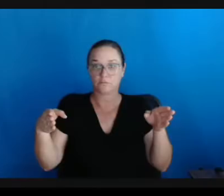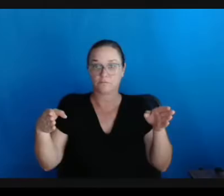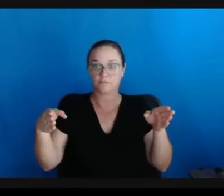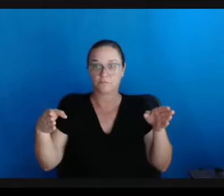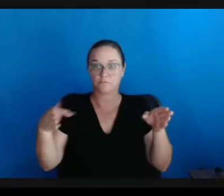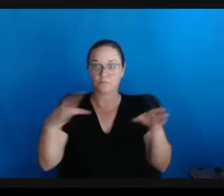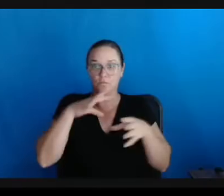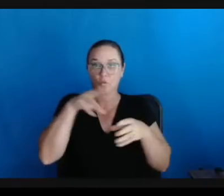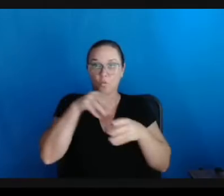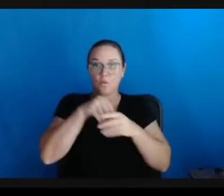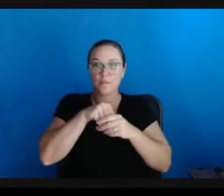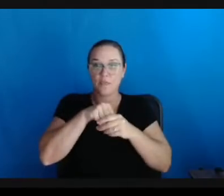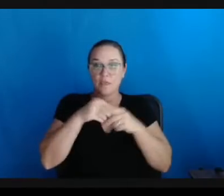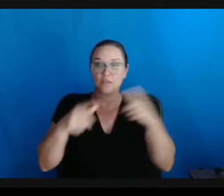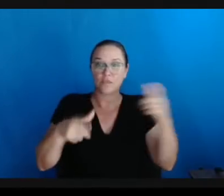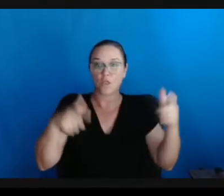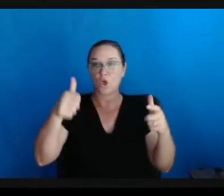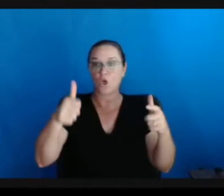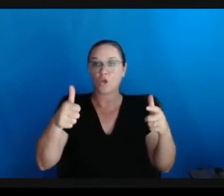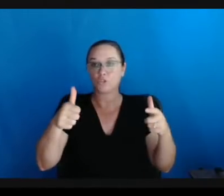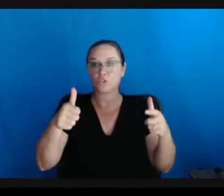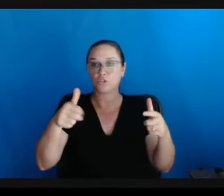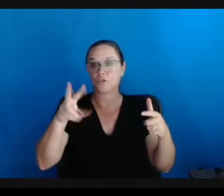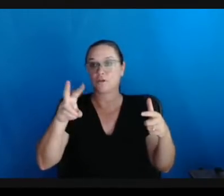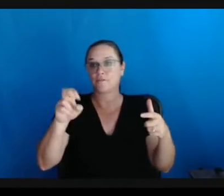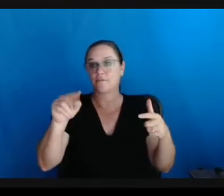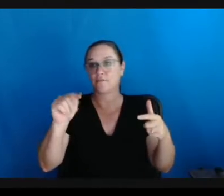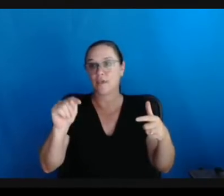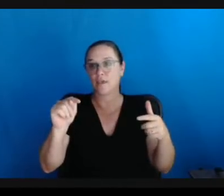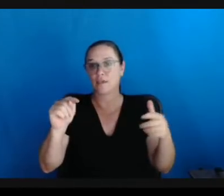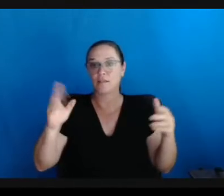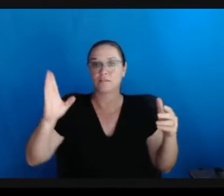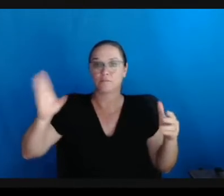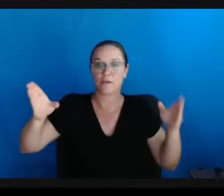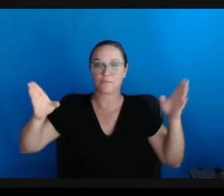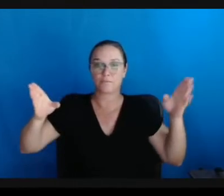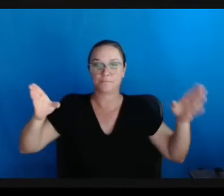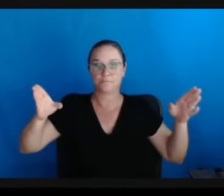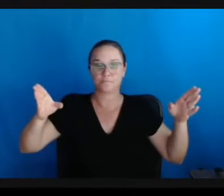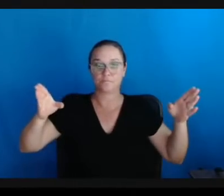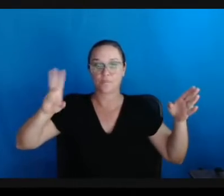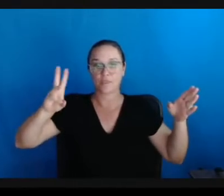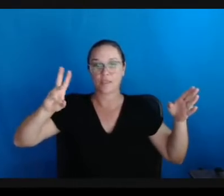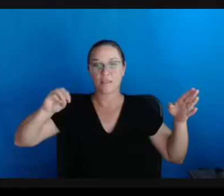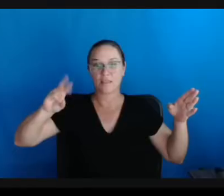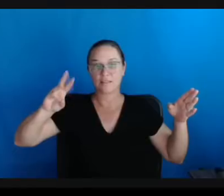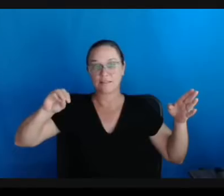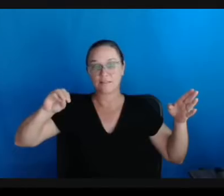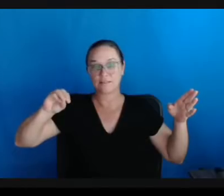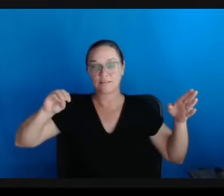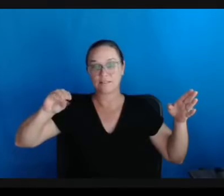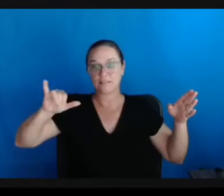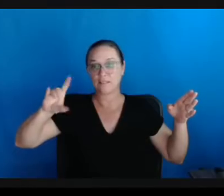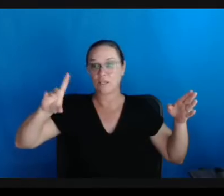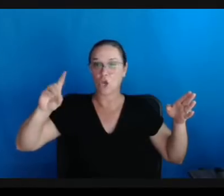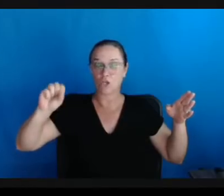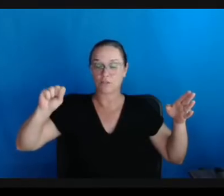Within the larger vent, which is approximately 60 meters or 60 yards across, about 200